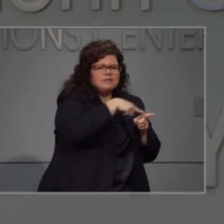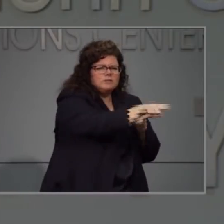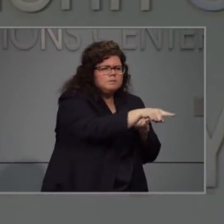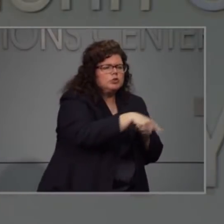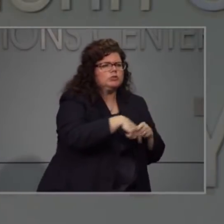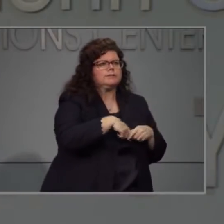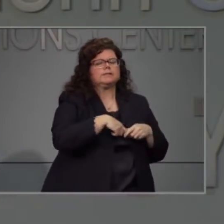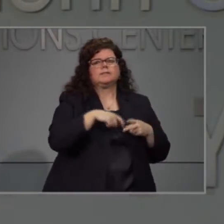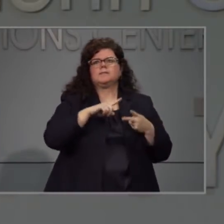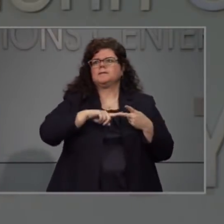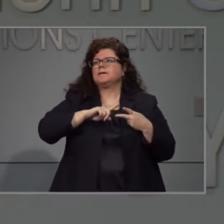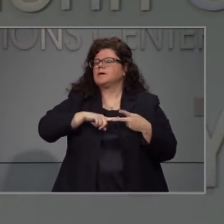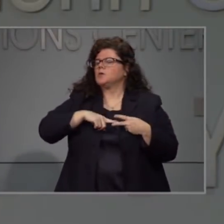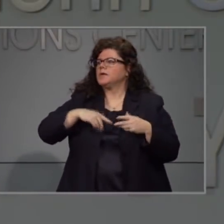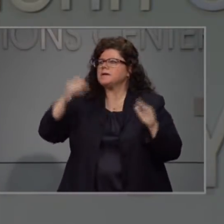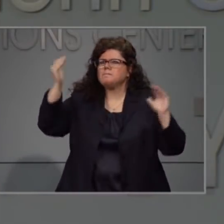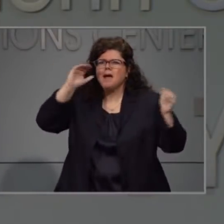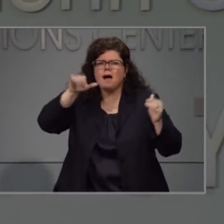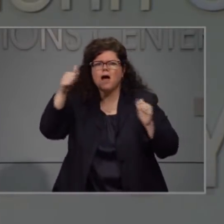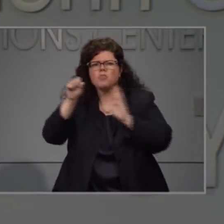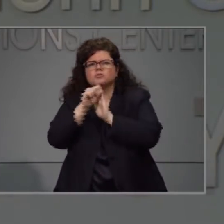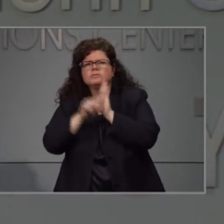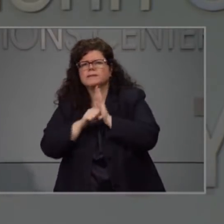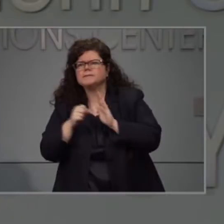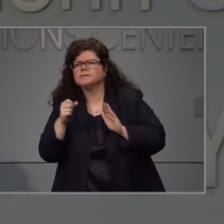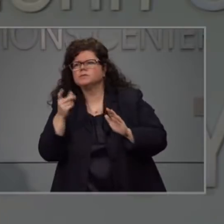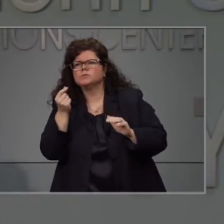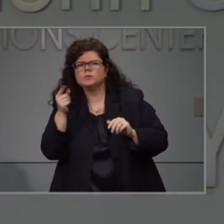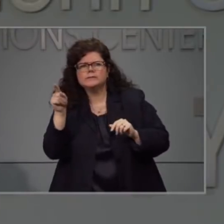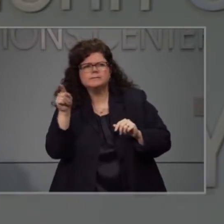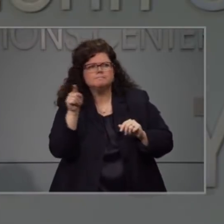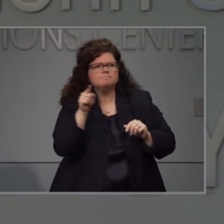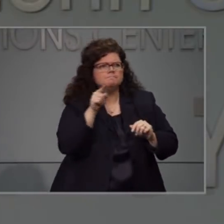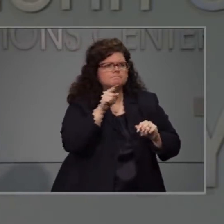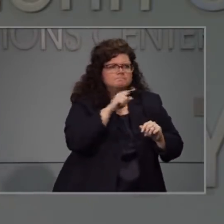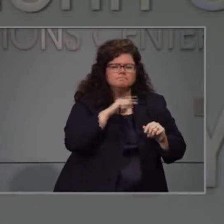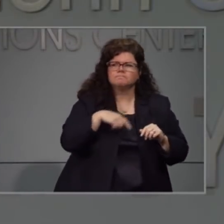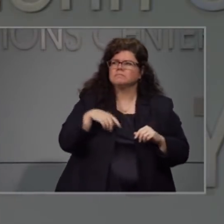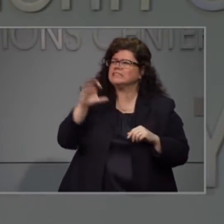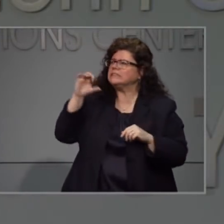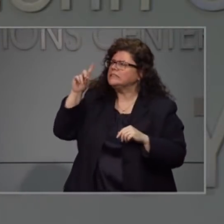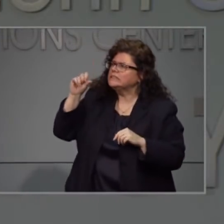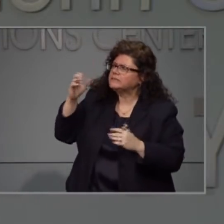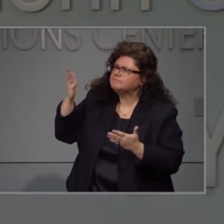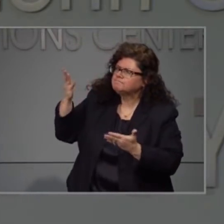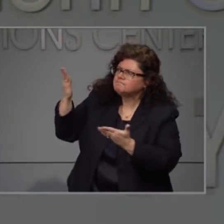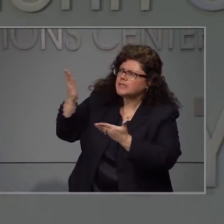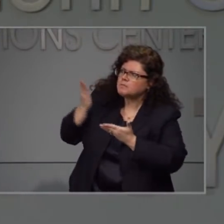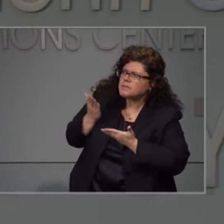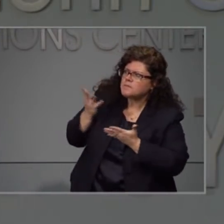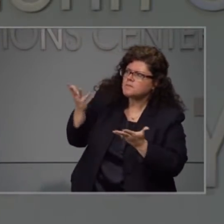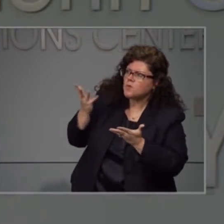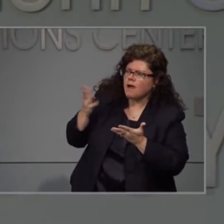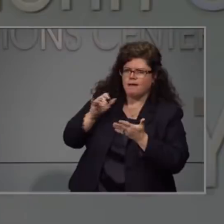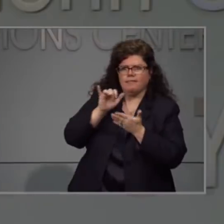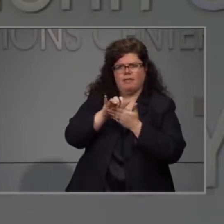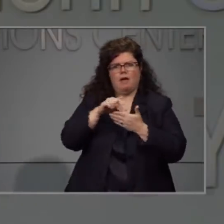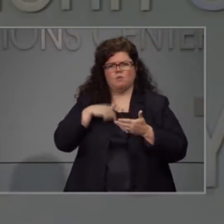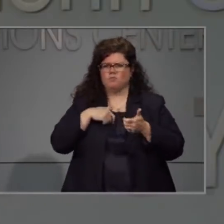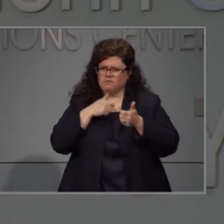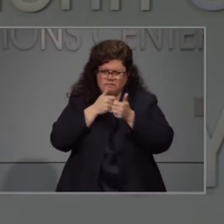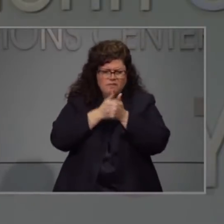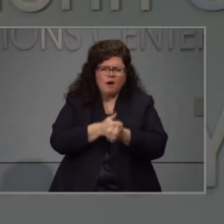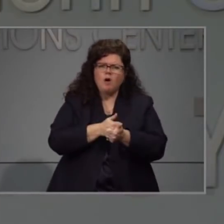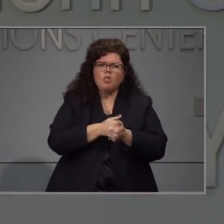states are doing, listening to the CDC, and keeping an eye on these trends and indicators that we